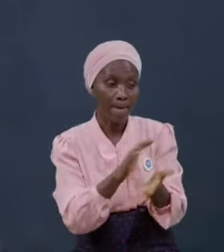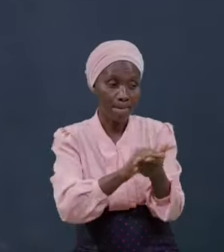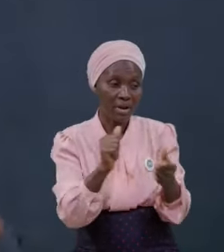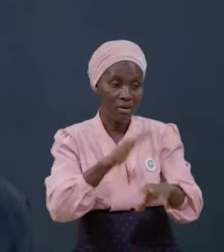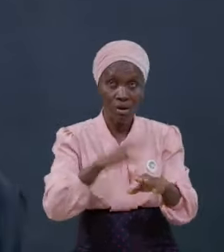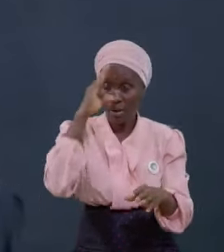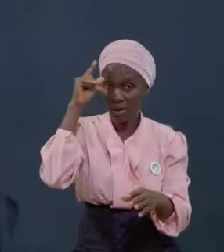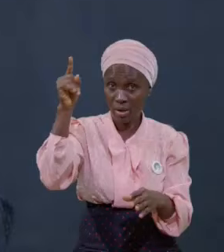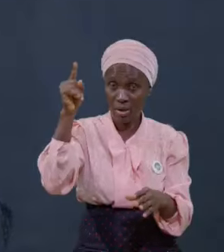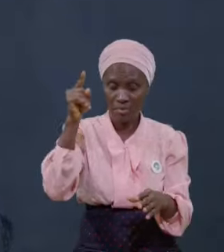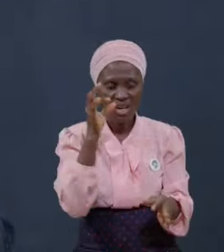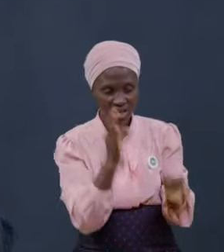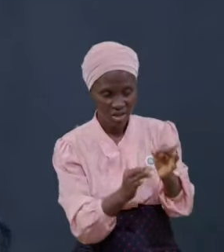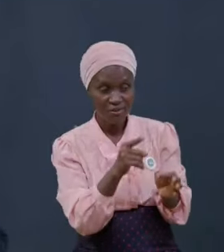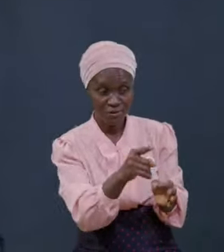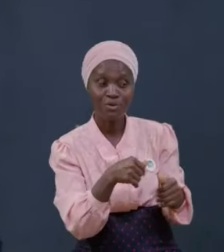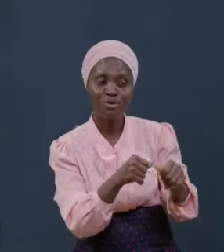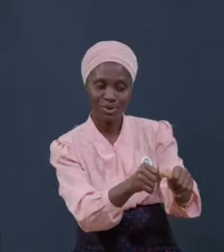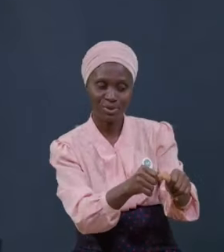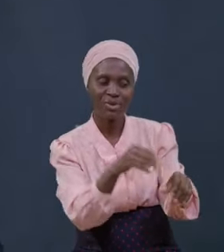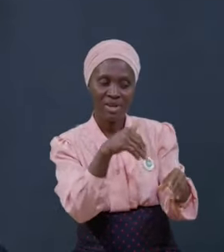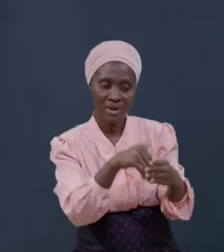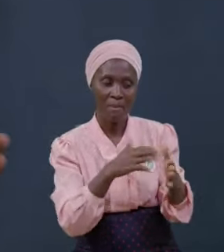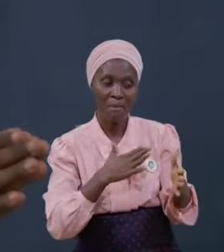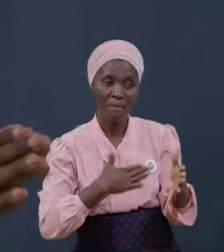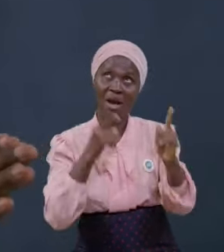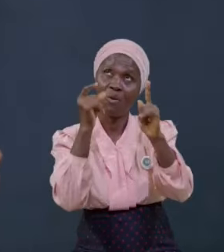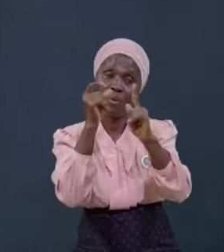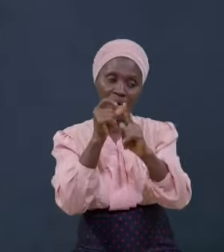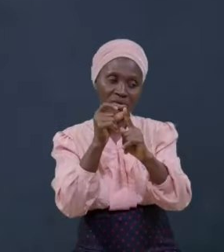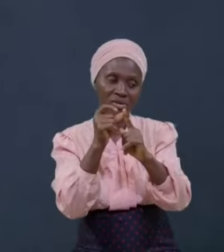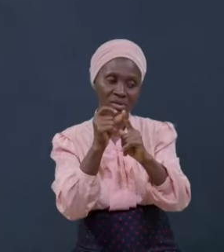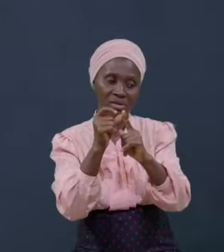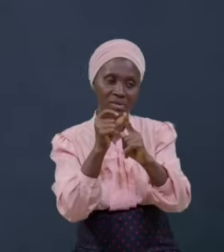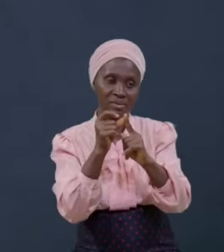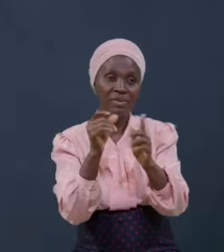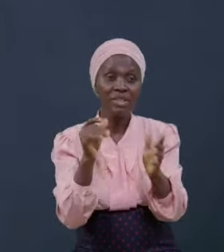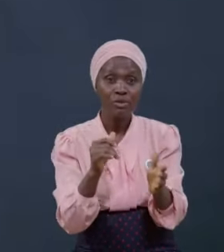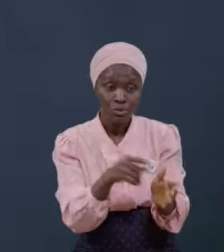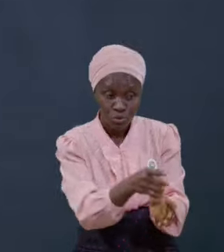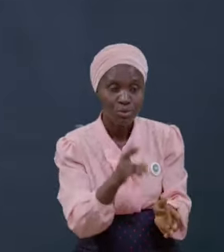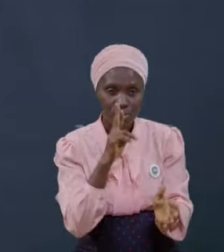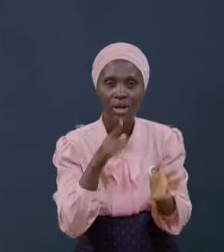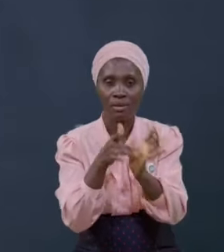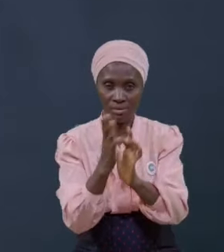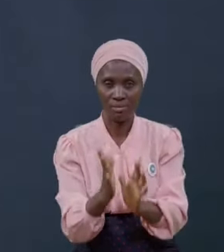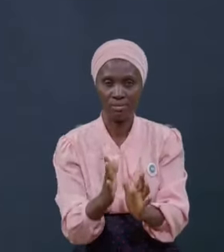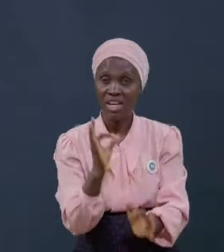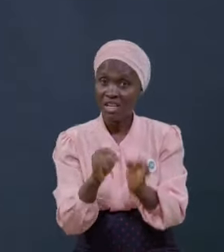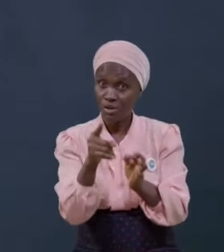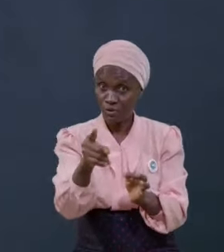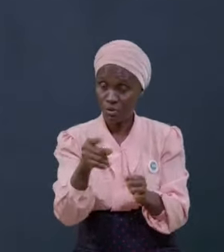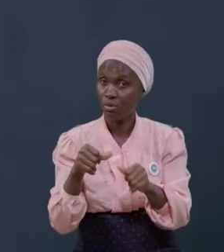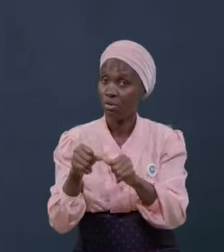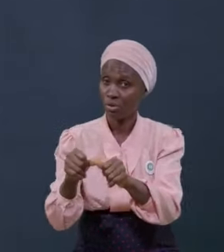continue in my word, those are the Christians, if ye continue in my word,